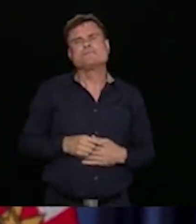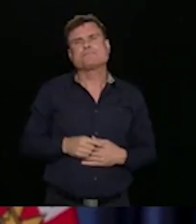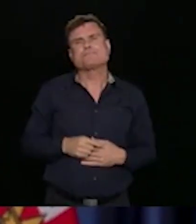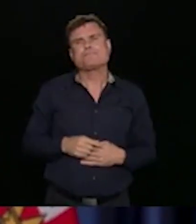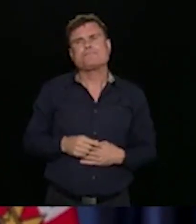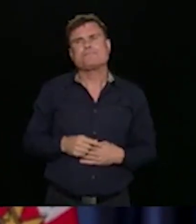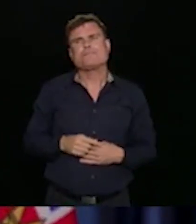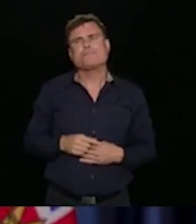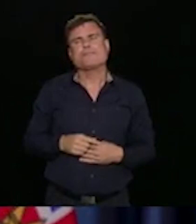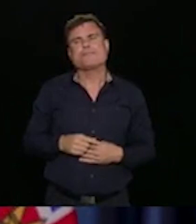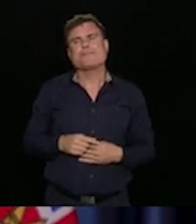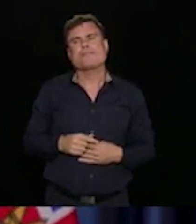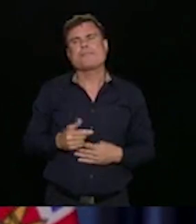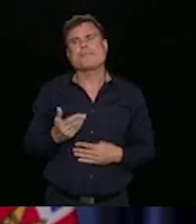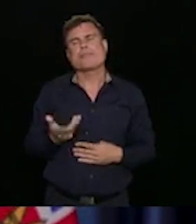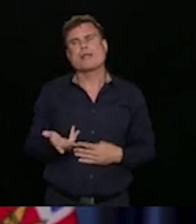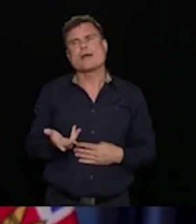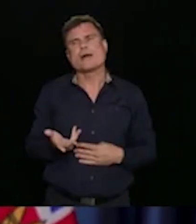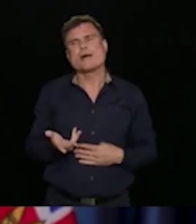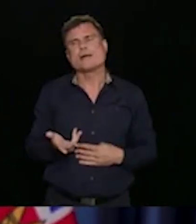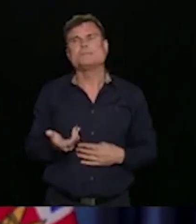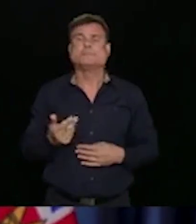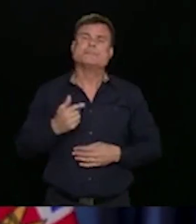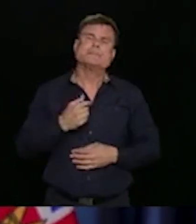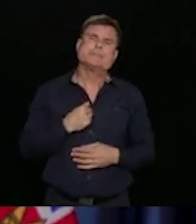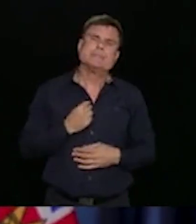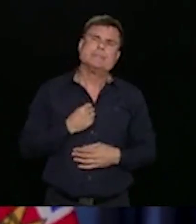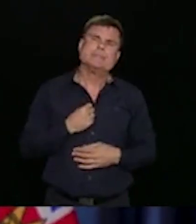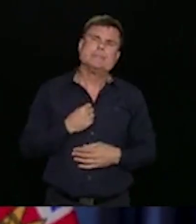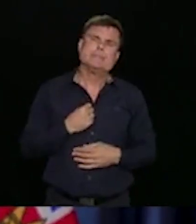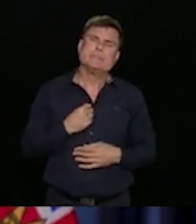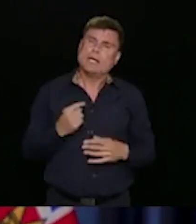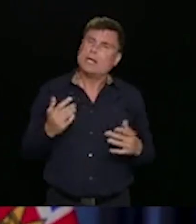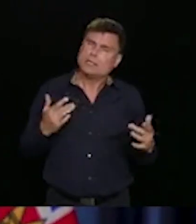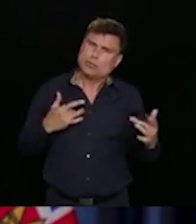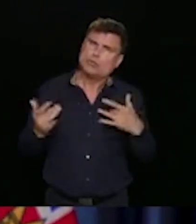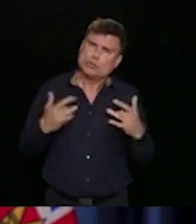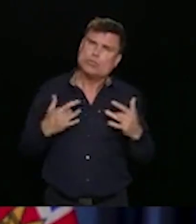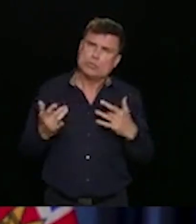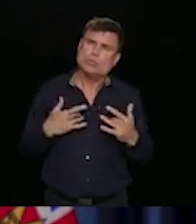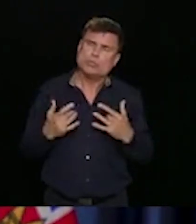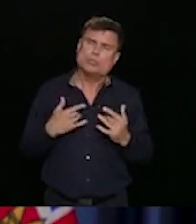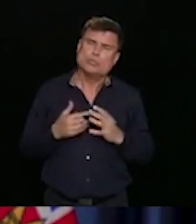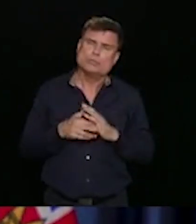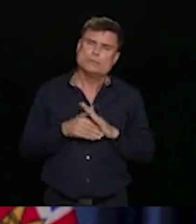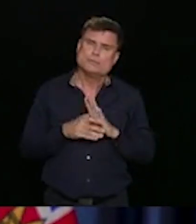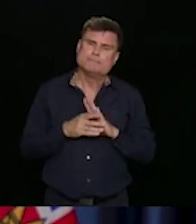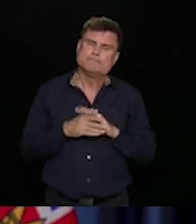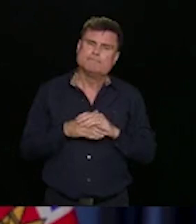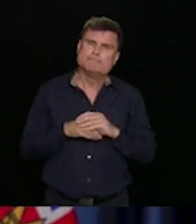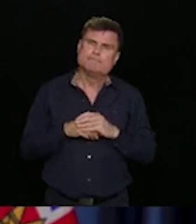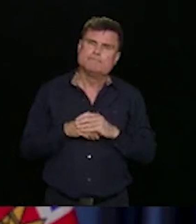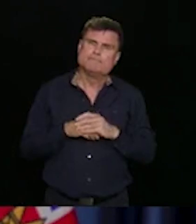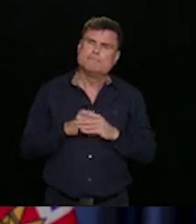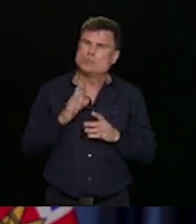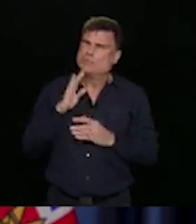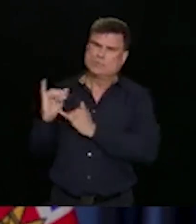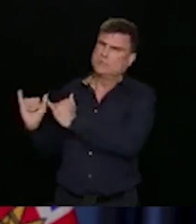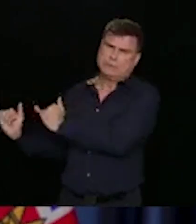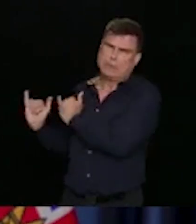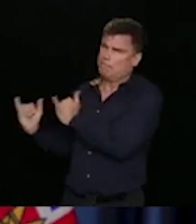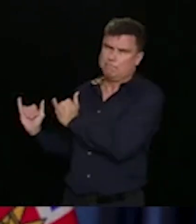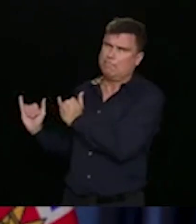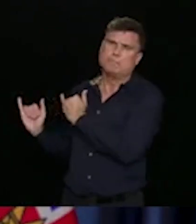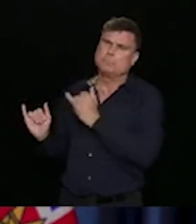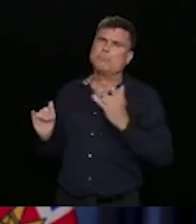context. I'm concerned. I think Dr. Henry's concerned, no matter how many cases they are, because it shows that COVID-19 is still here. You've